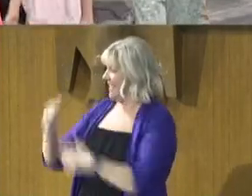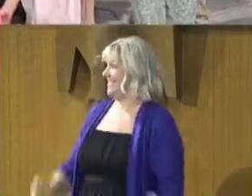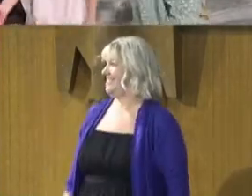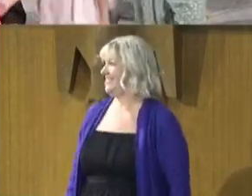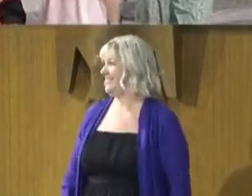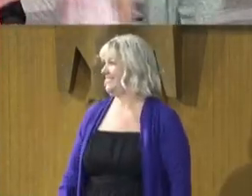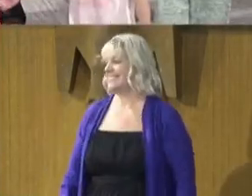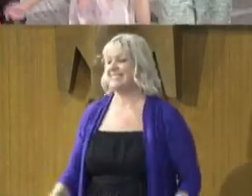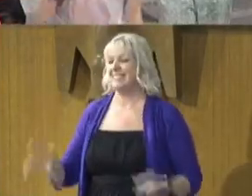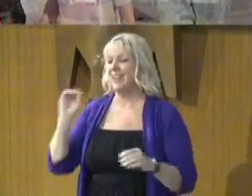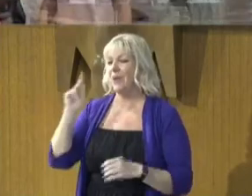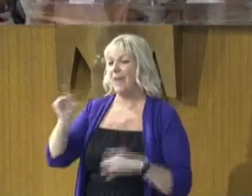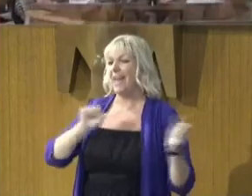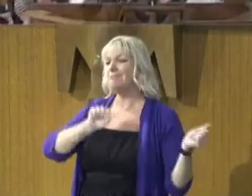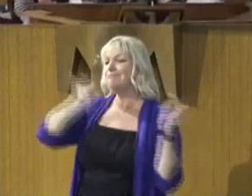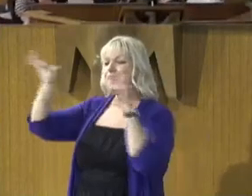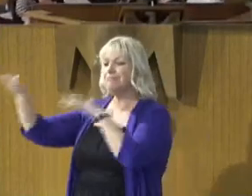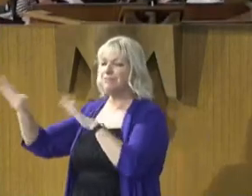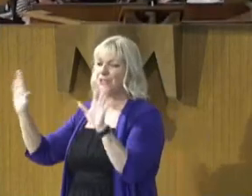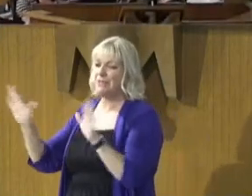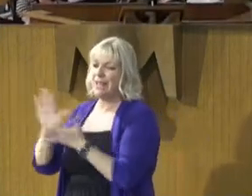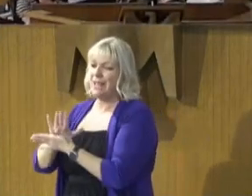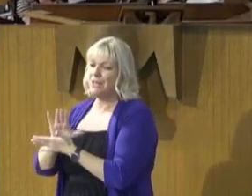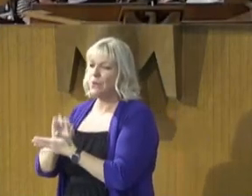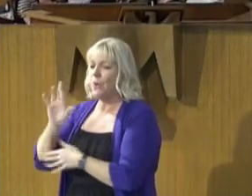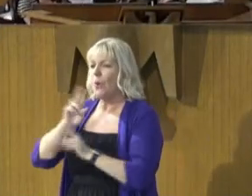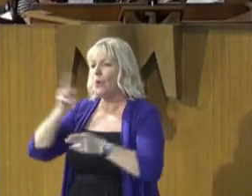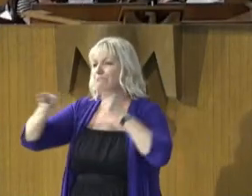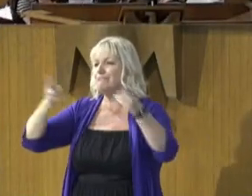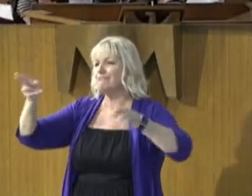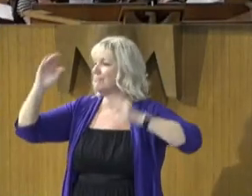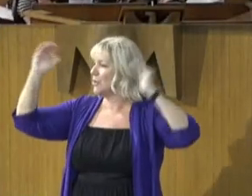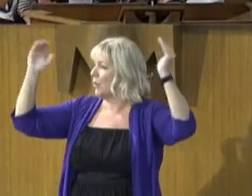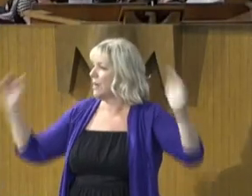amen. All right, we are off to Sunday school or back with your grown-ups.